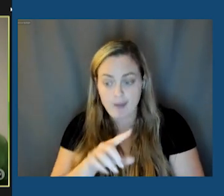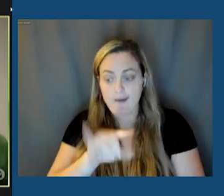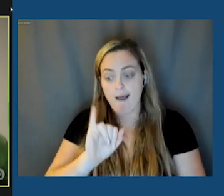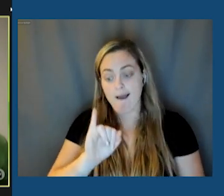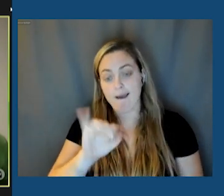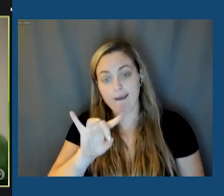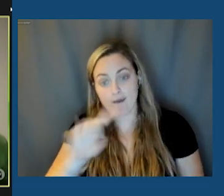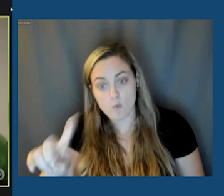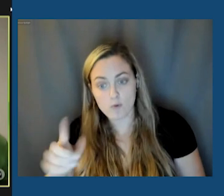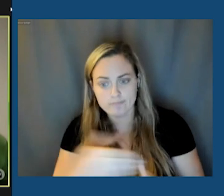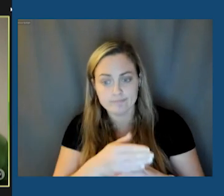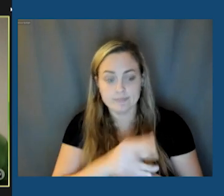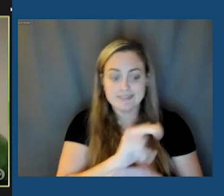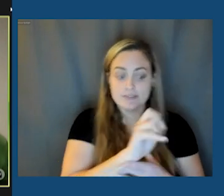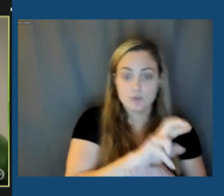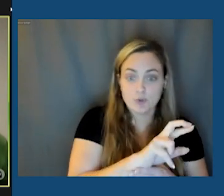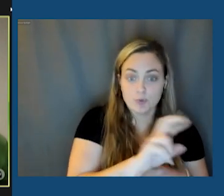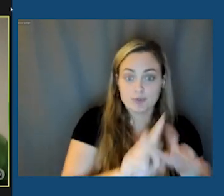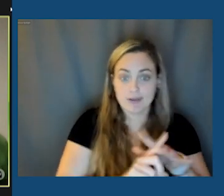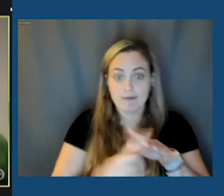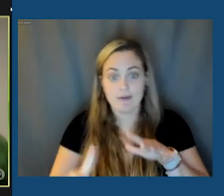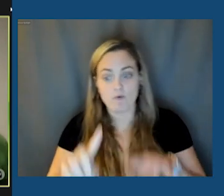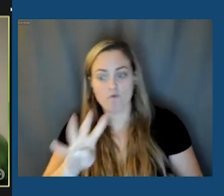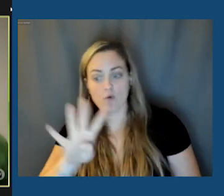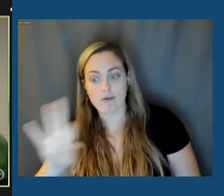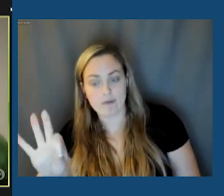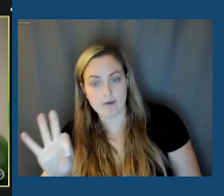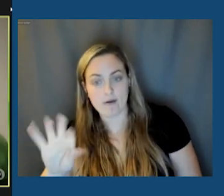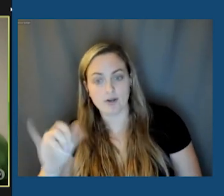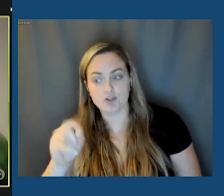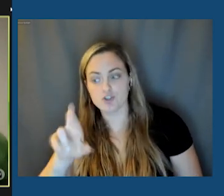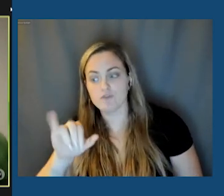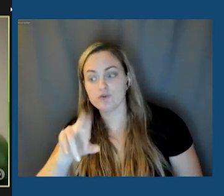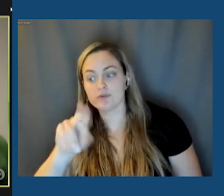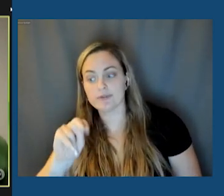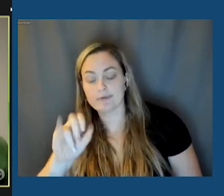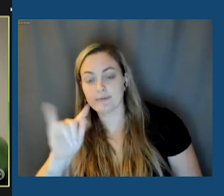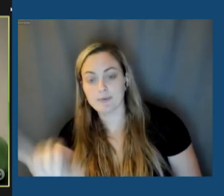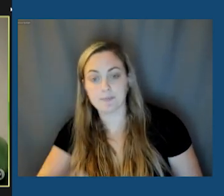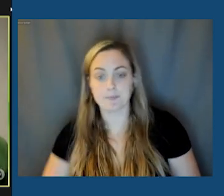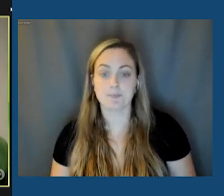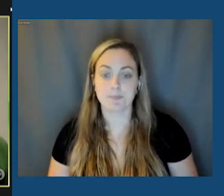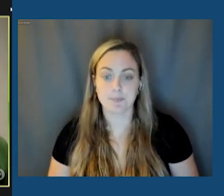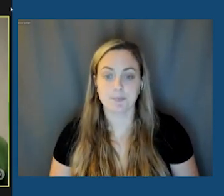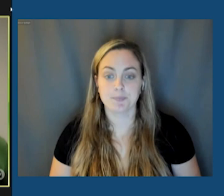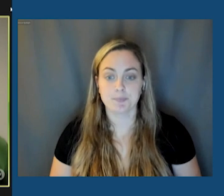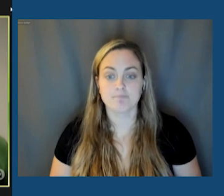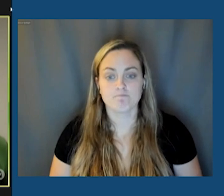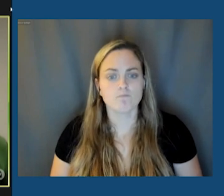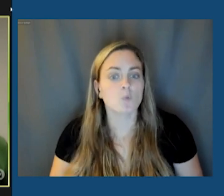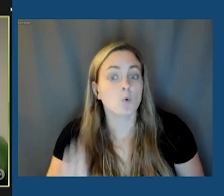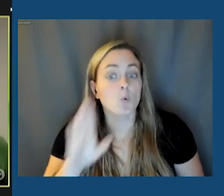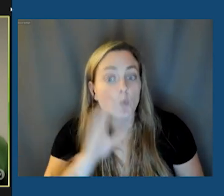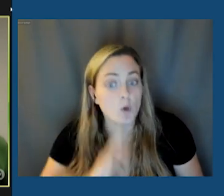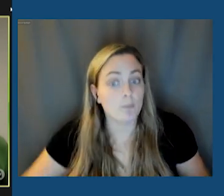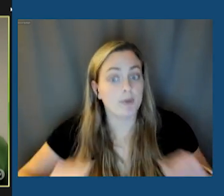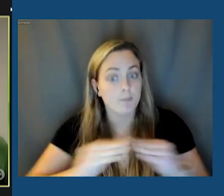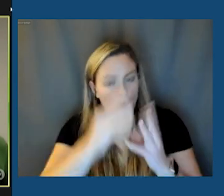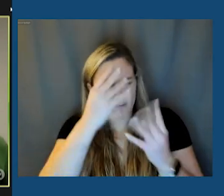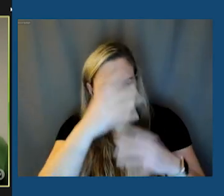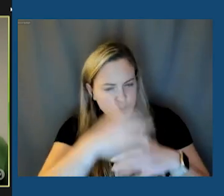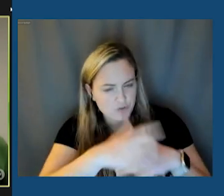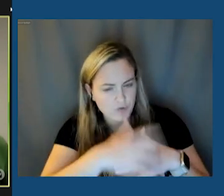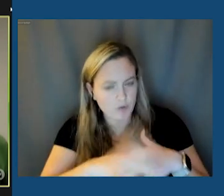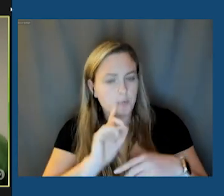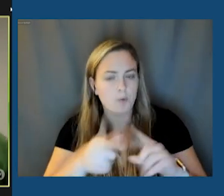between Syracuse and exit 49 in Jefferson County. And there will be more information about